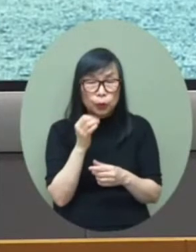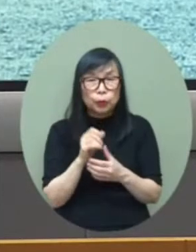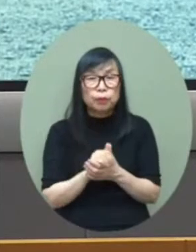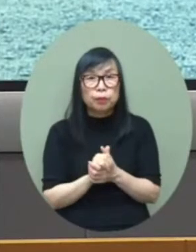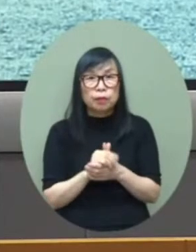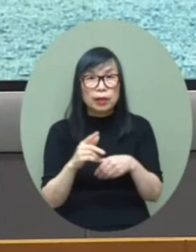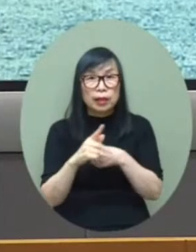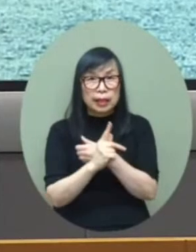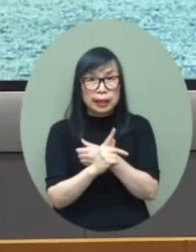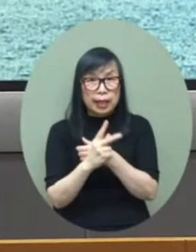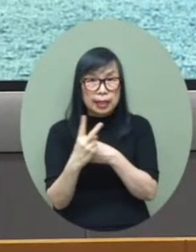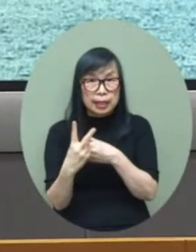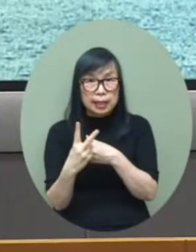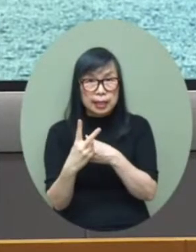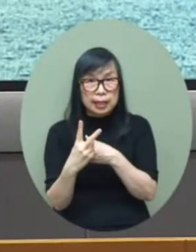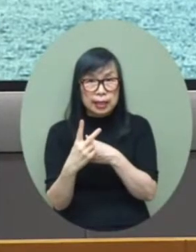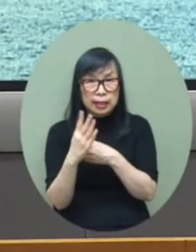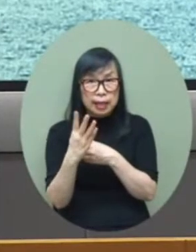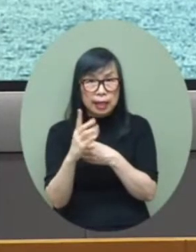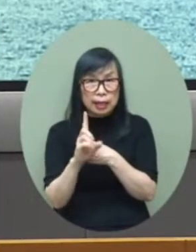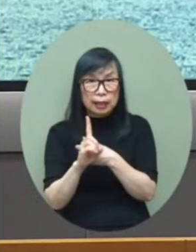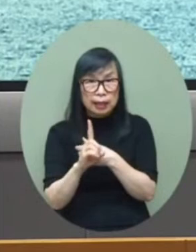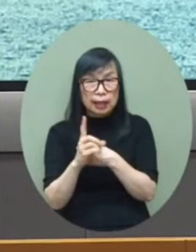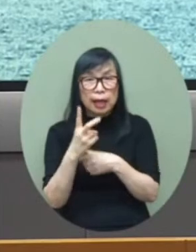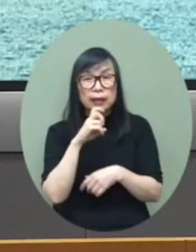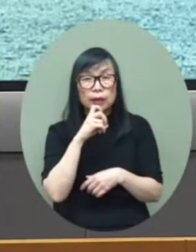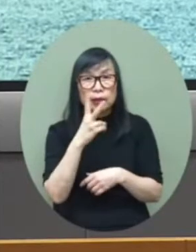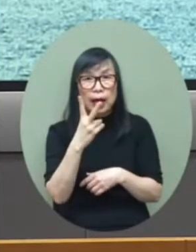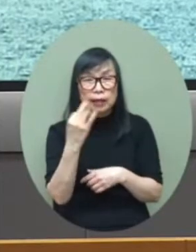Gigwood Kindergarten,